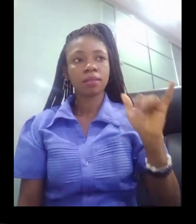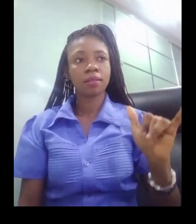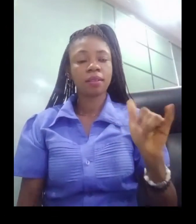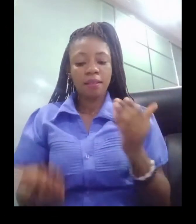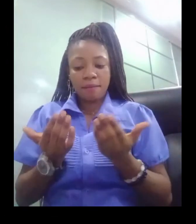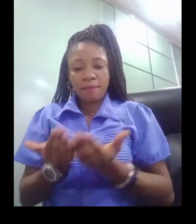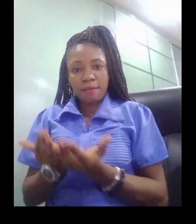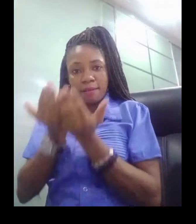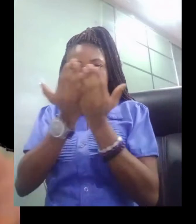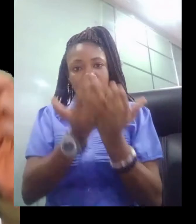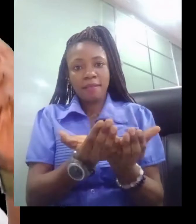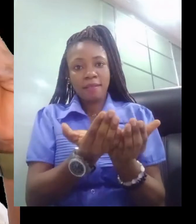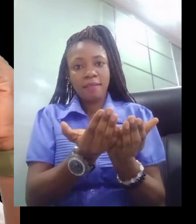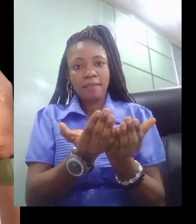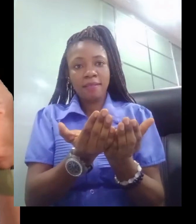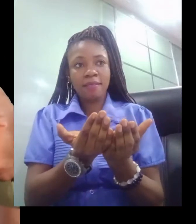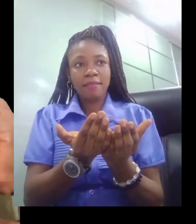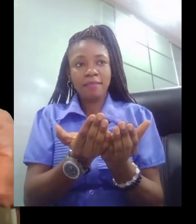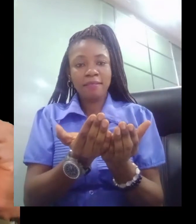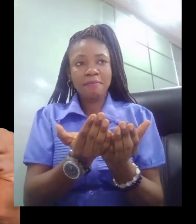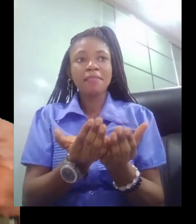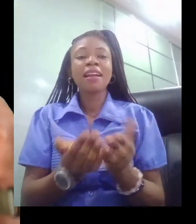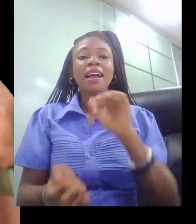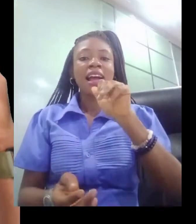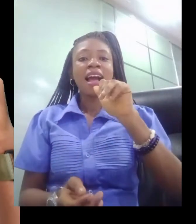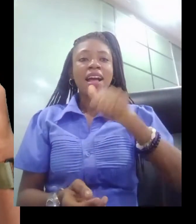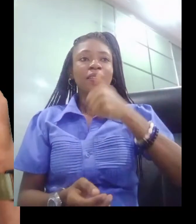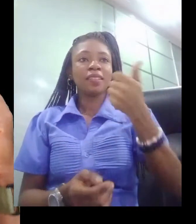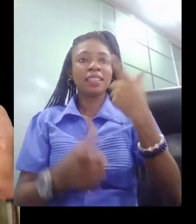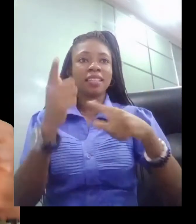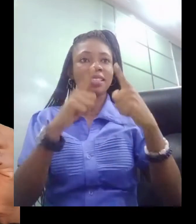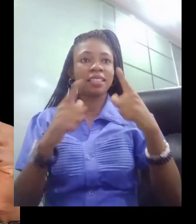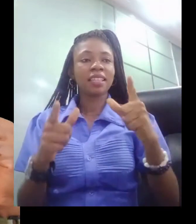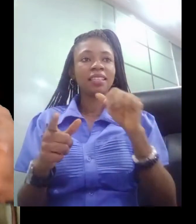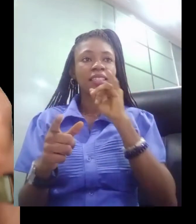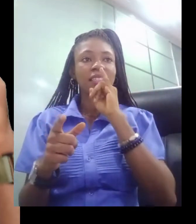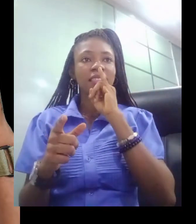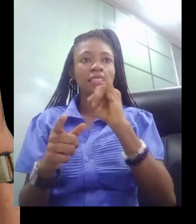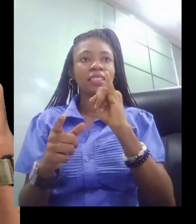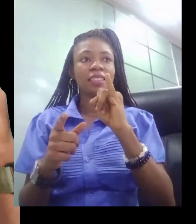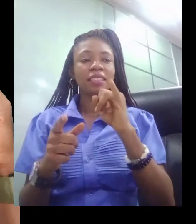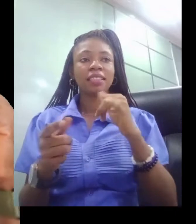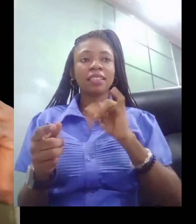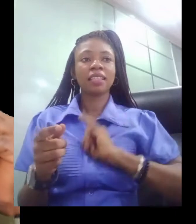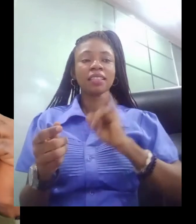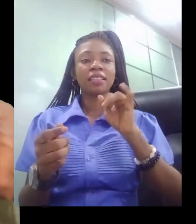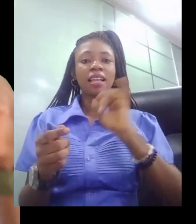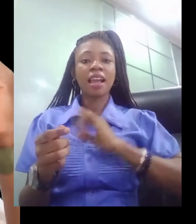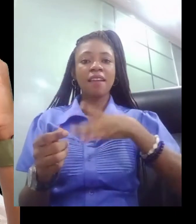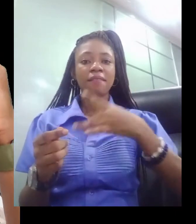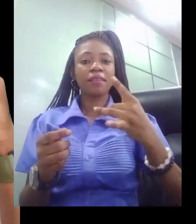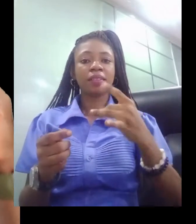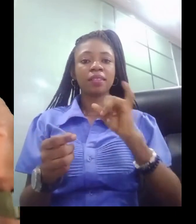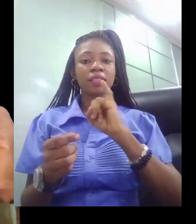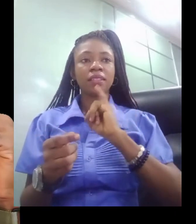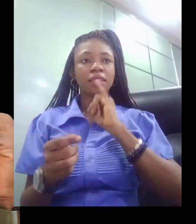Carry. Another sign she signed or she used that I feel is iconic is a sign